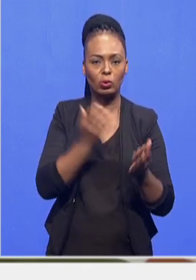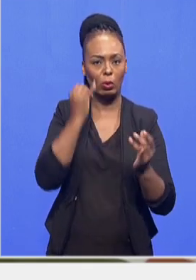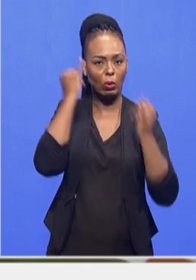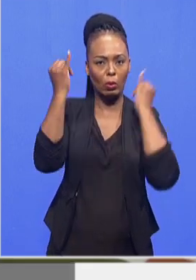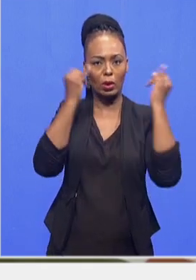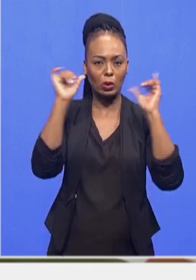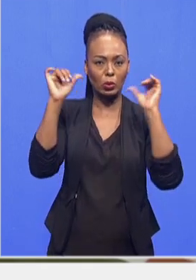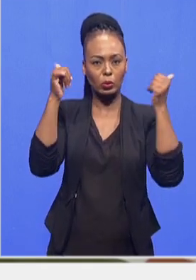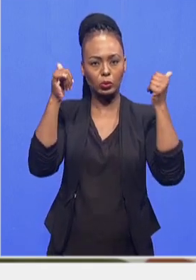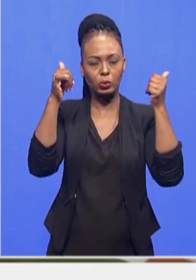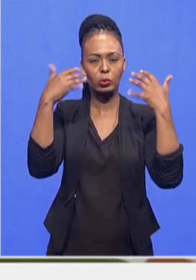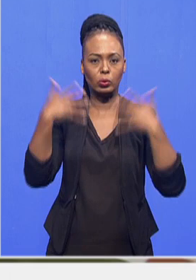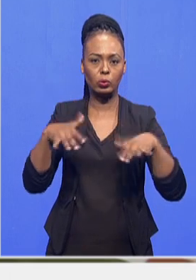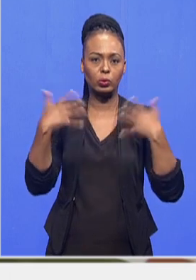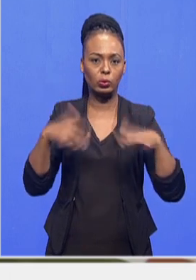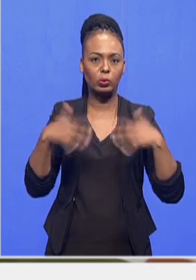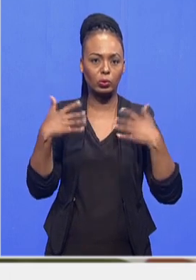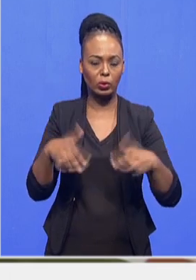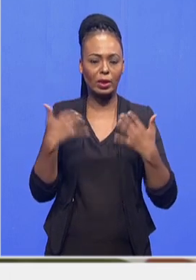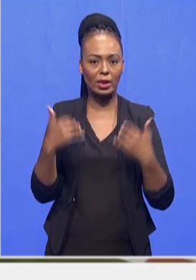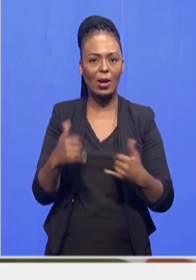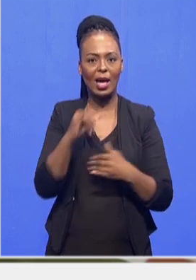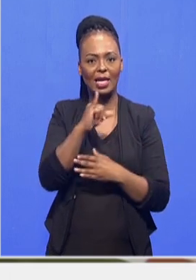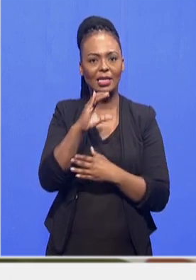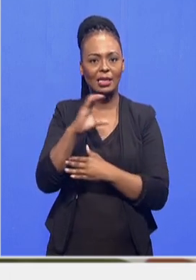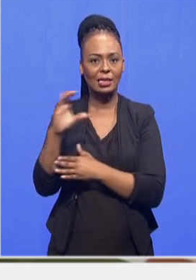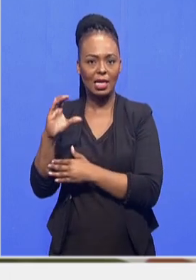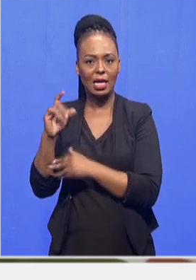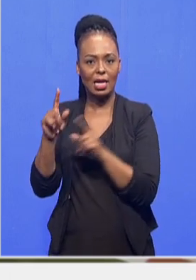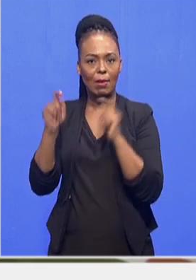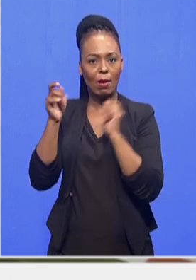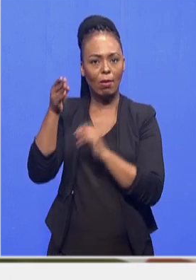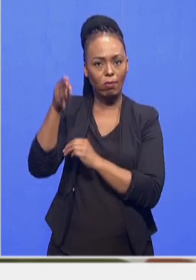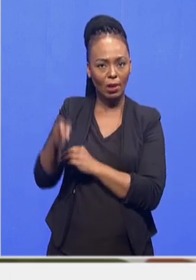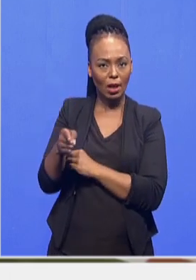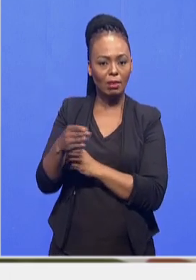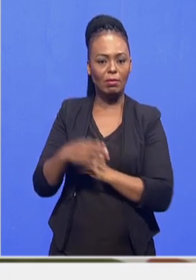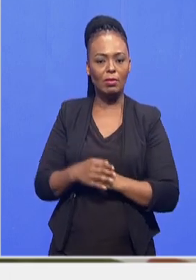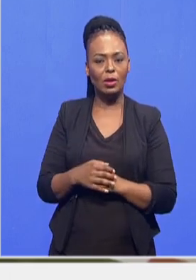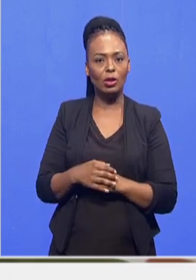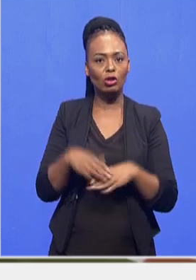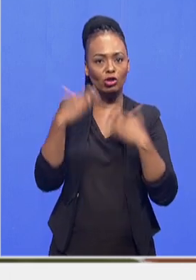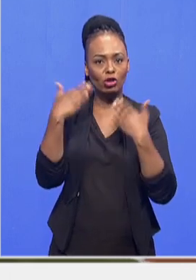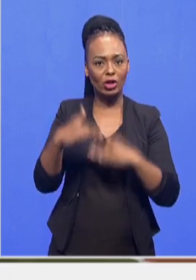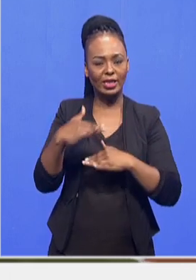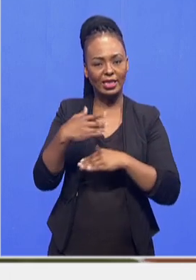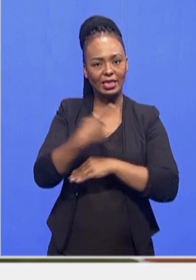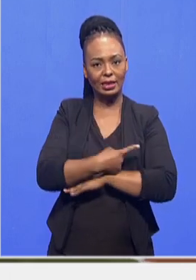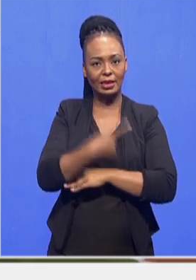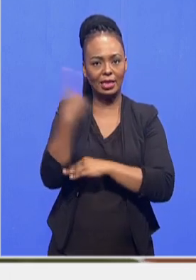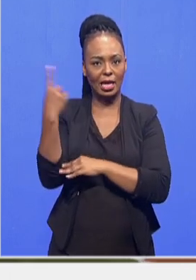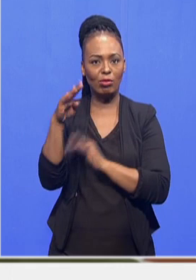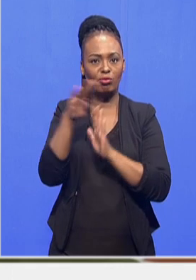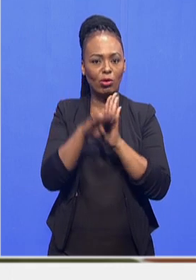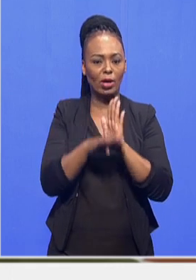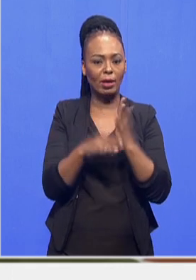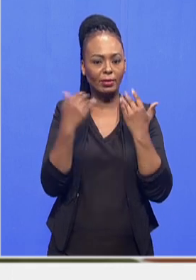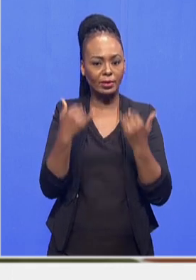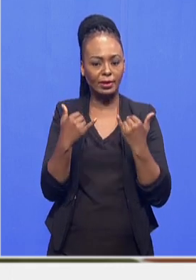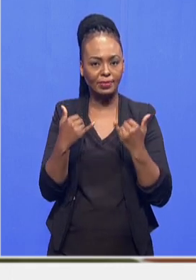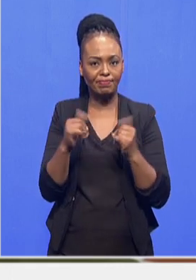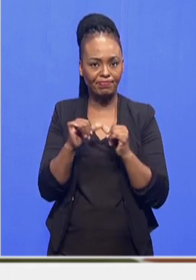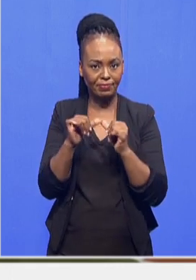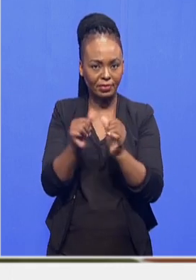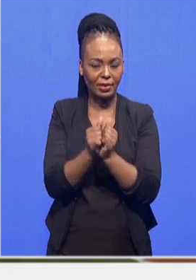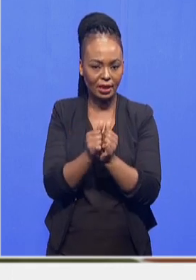International Convention Centre. Today marking the last day, and it's going to be a short one when we look at the program that is set to get underway at